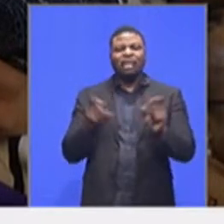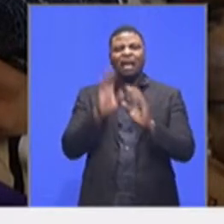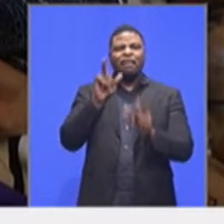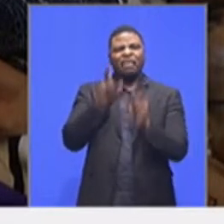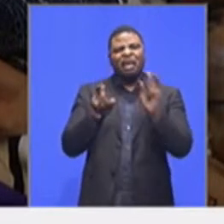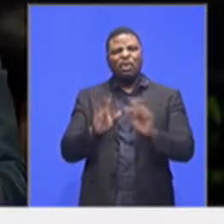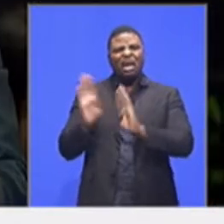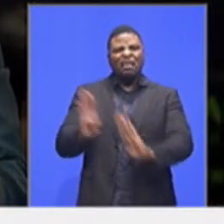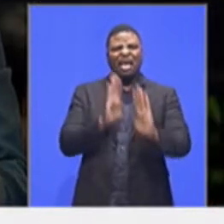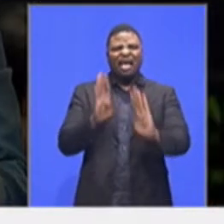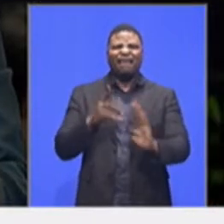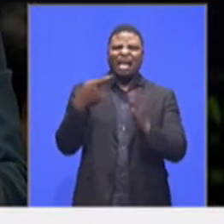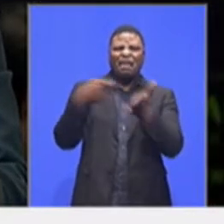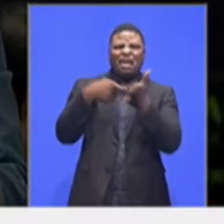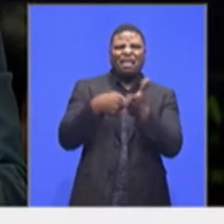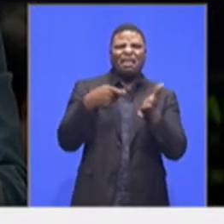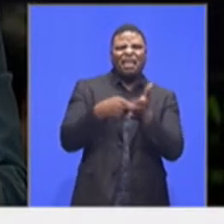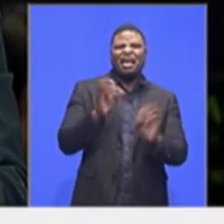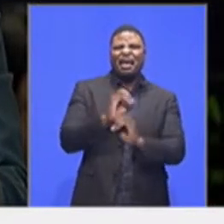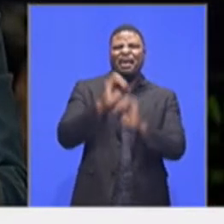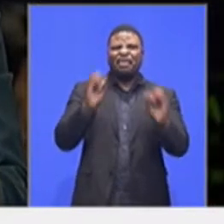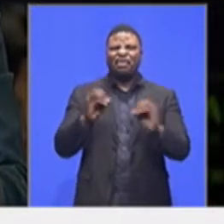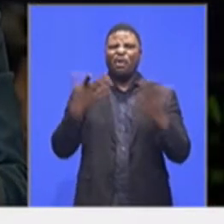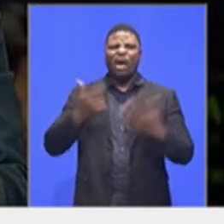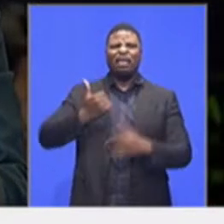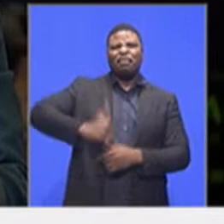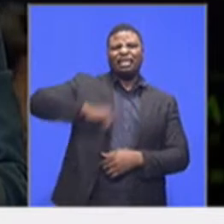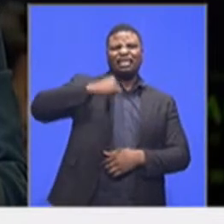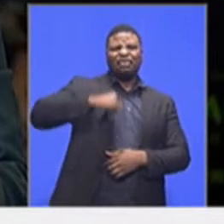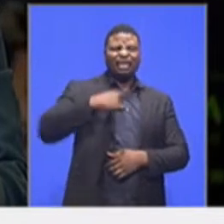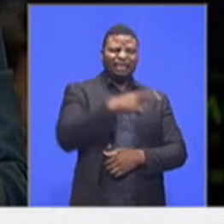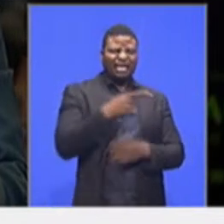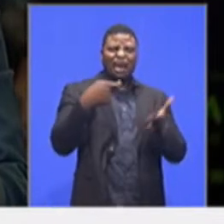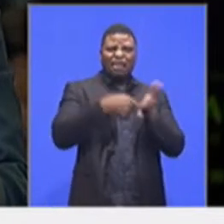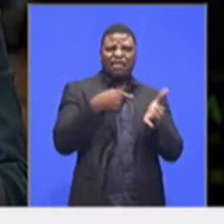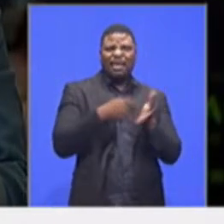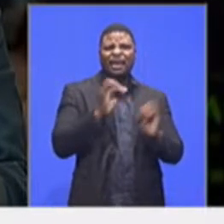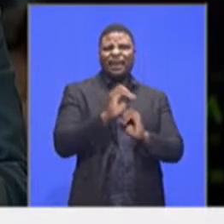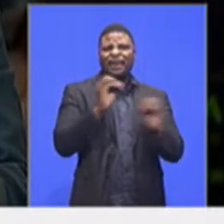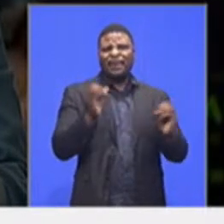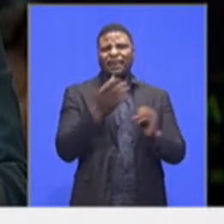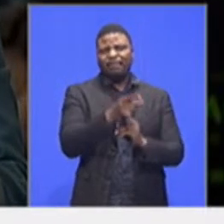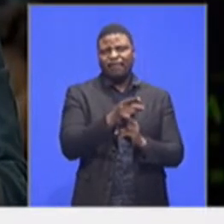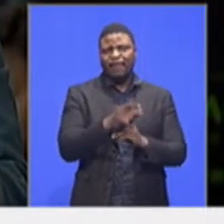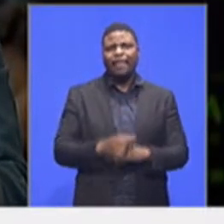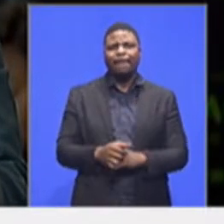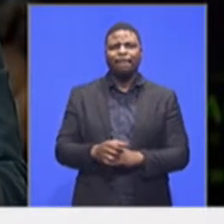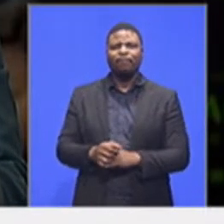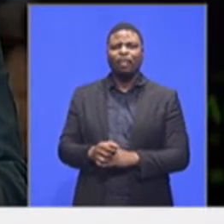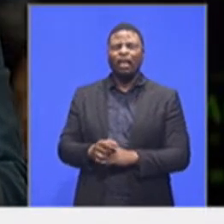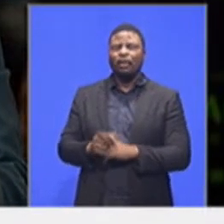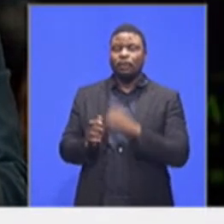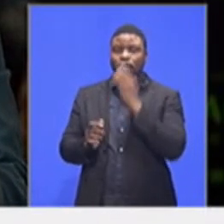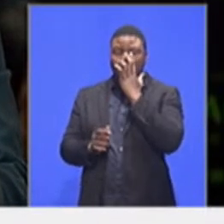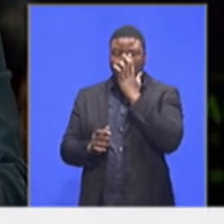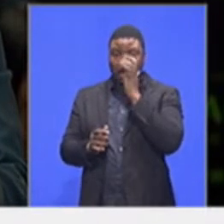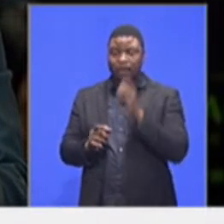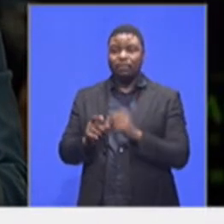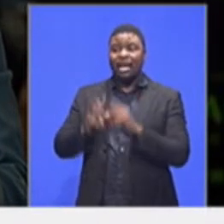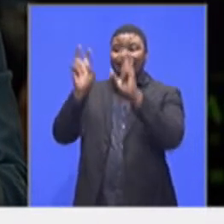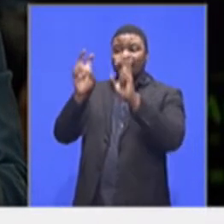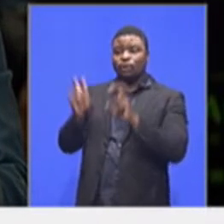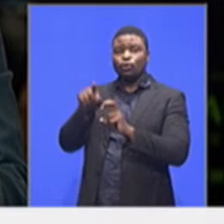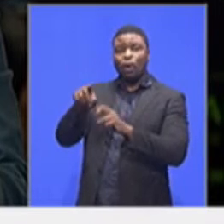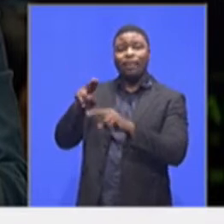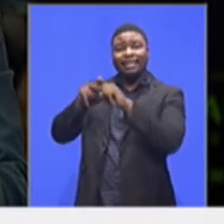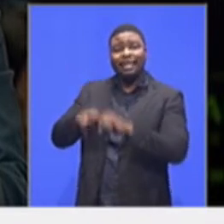operational practices in these municipalities. Eskom's long-term financial viability depends on its